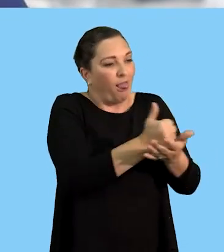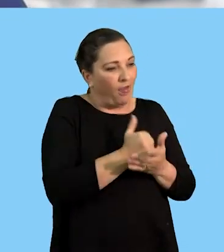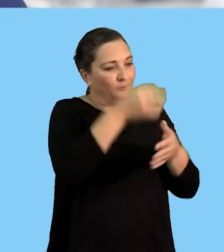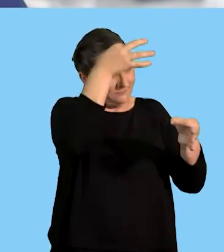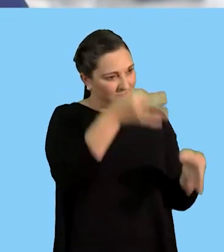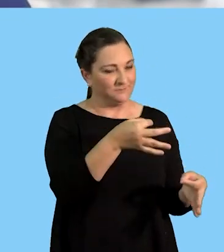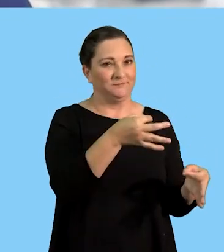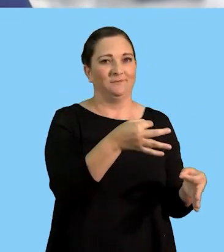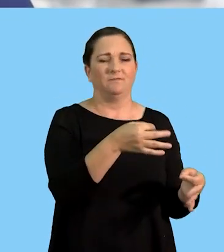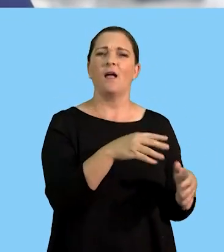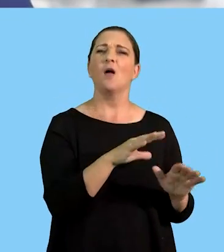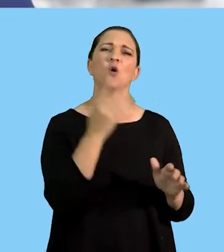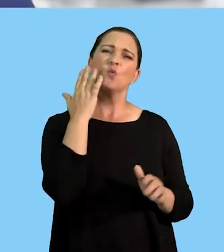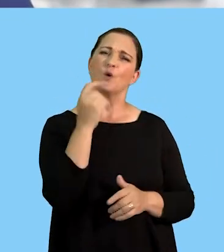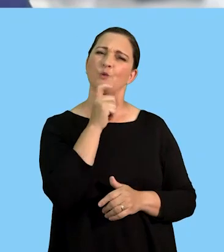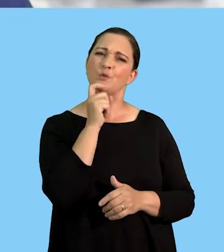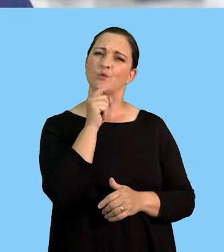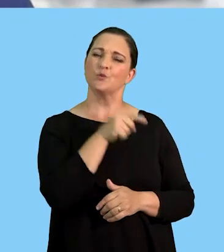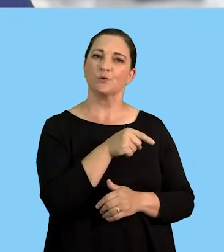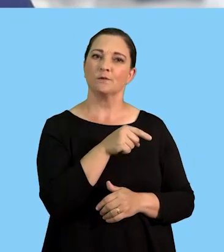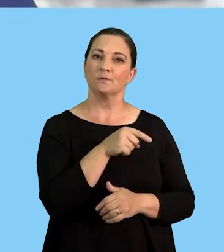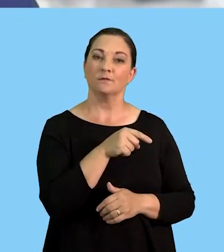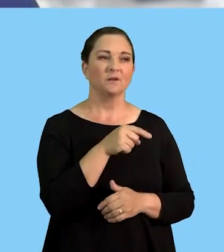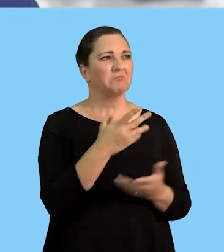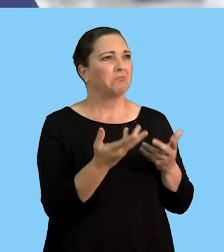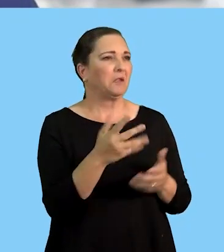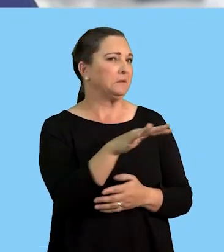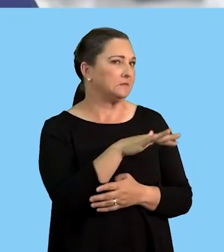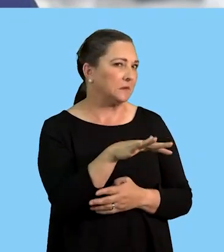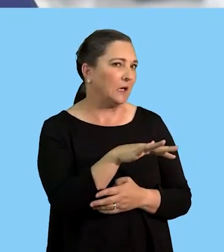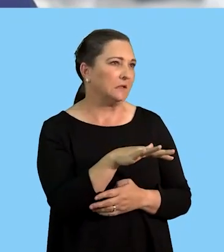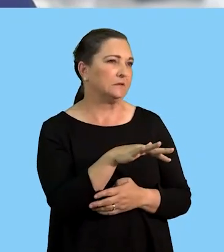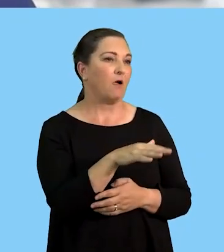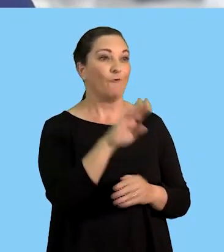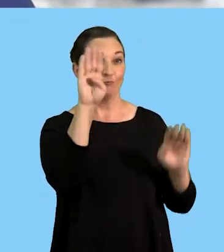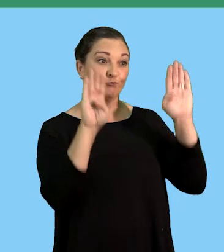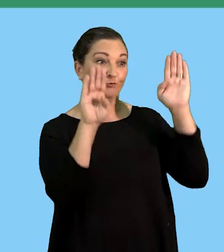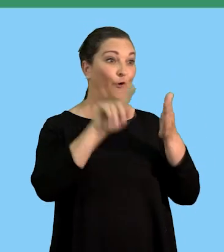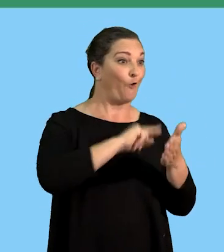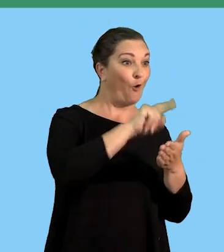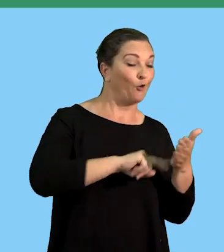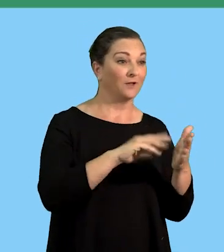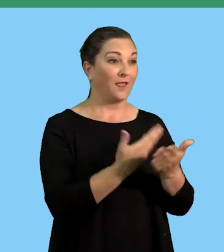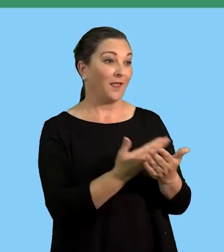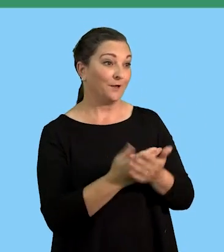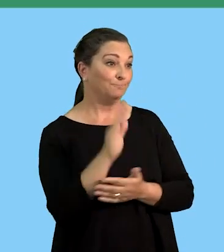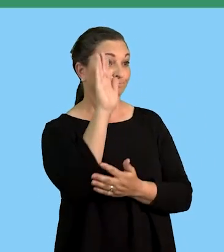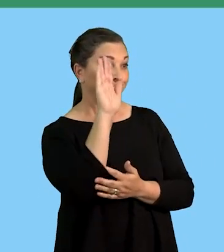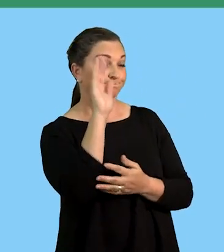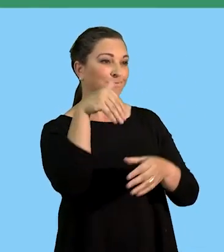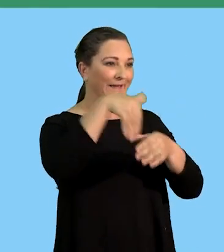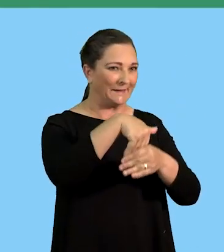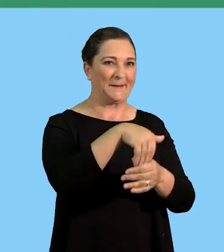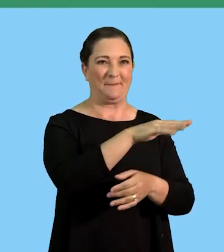decision-making. Now, when do we use this leadership style? Situations in which democratic leadership style can be